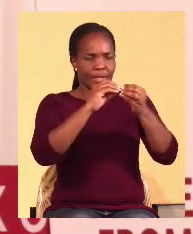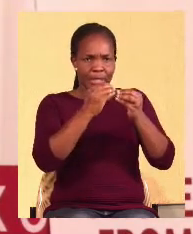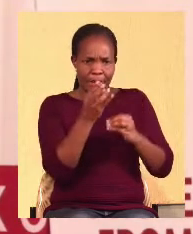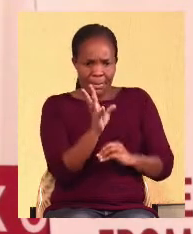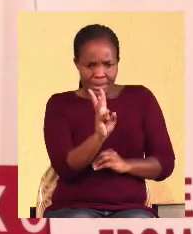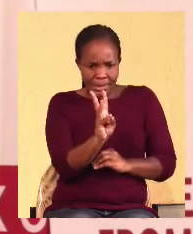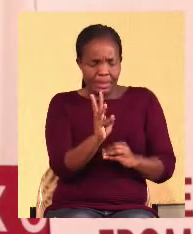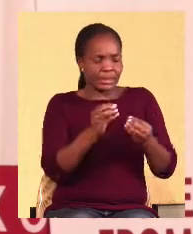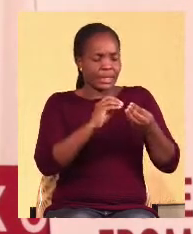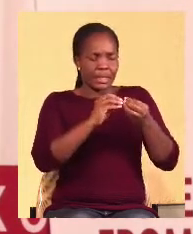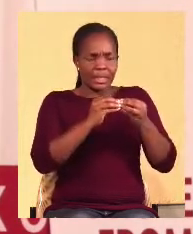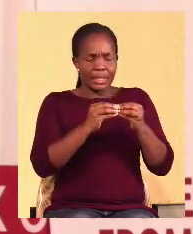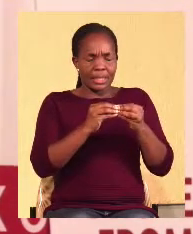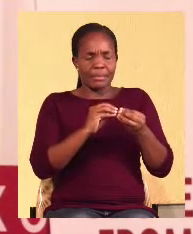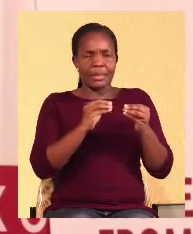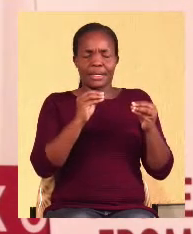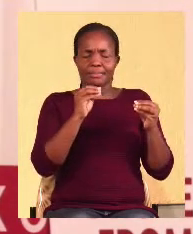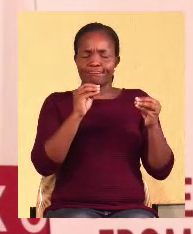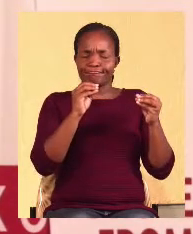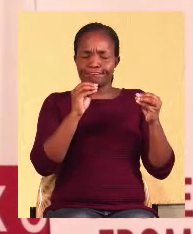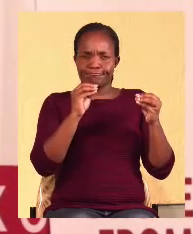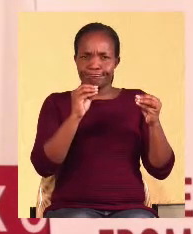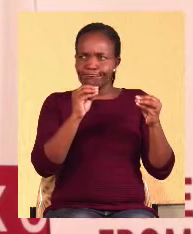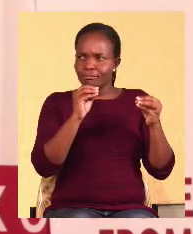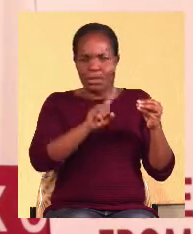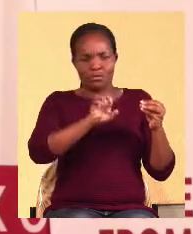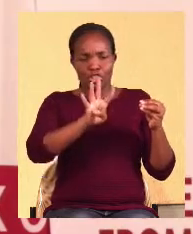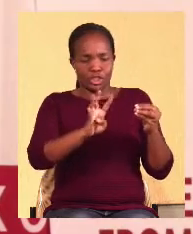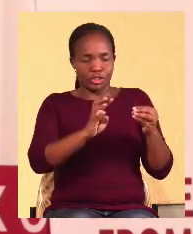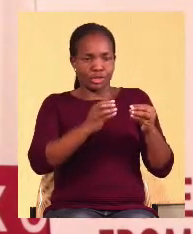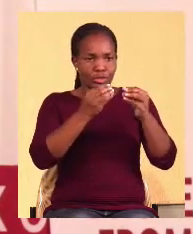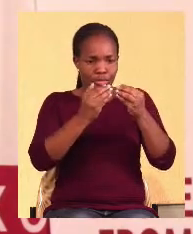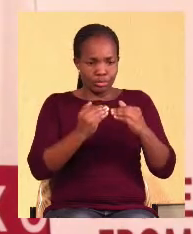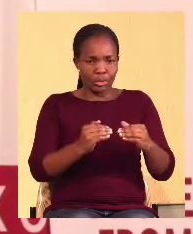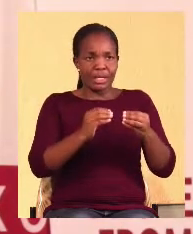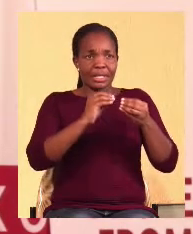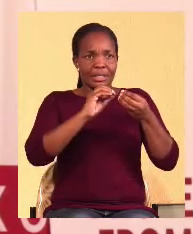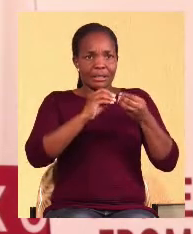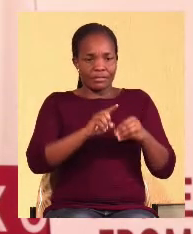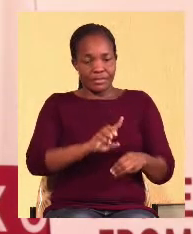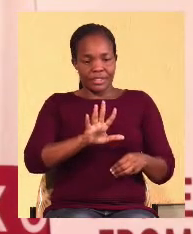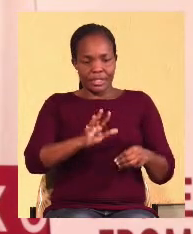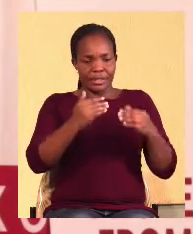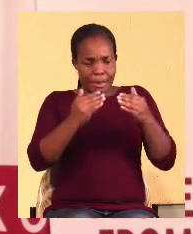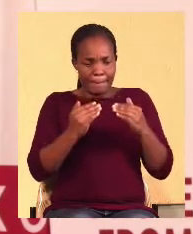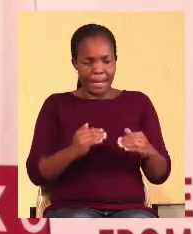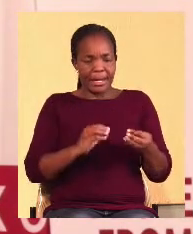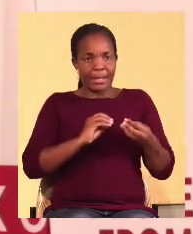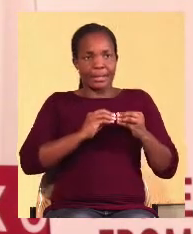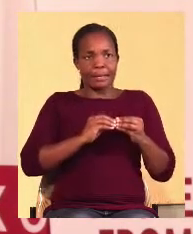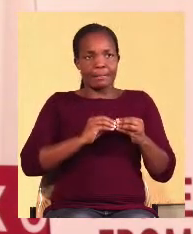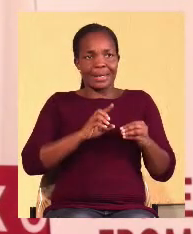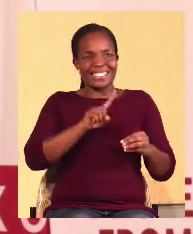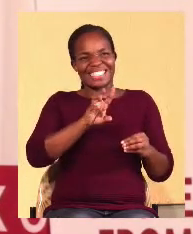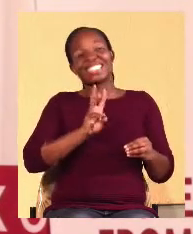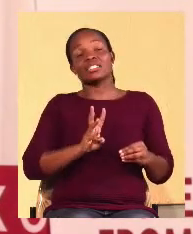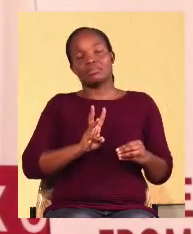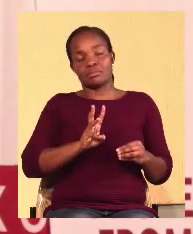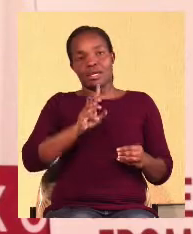6, case number 14, case number 15, and case number